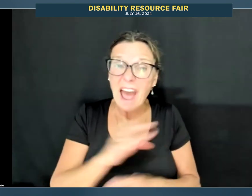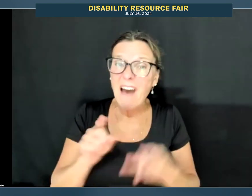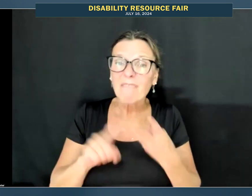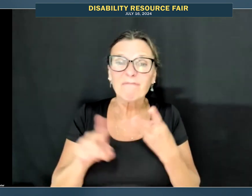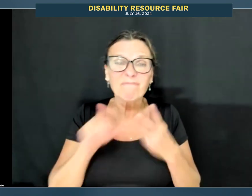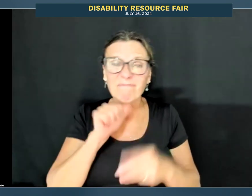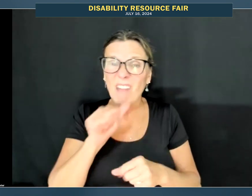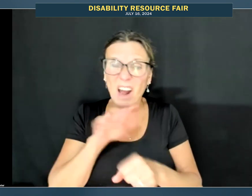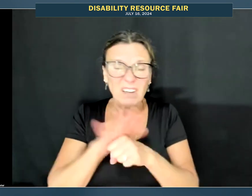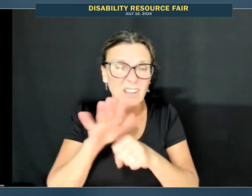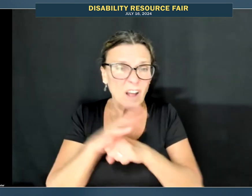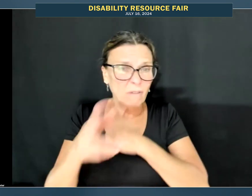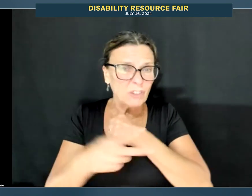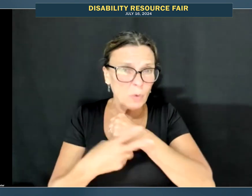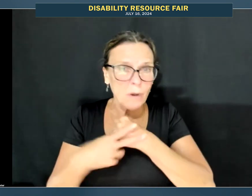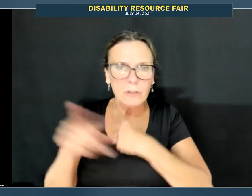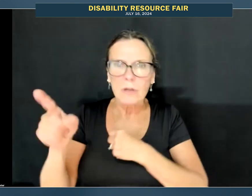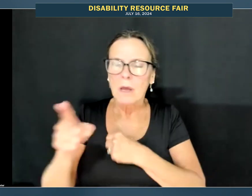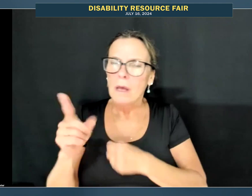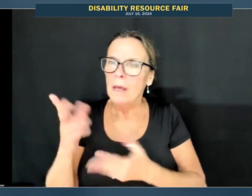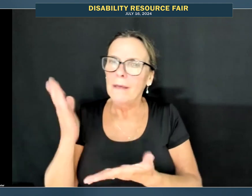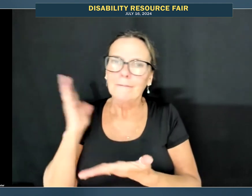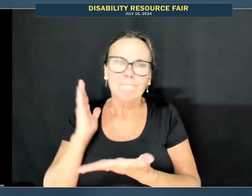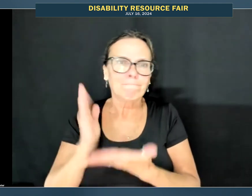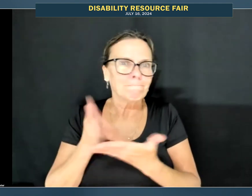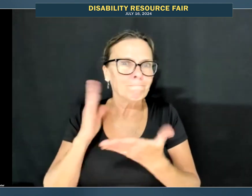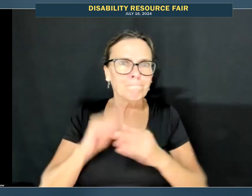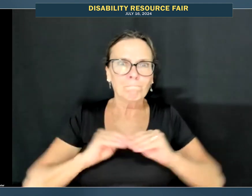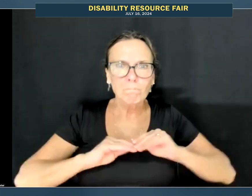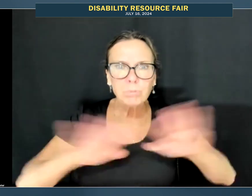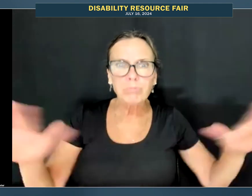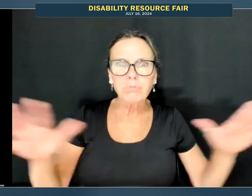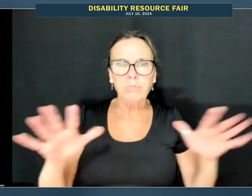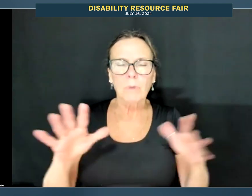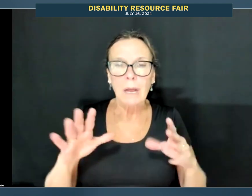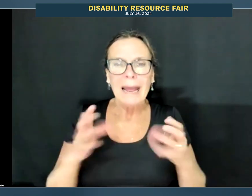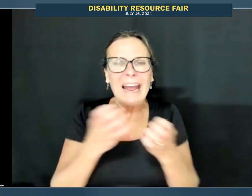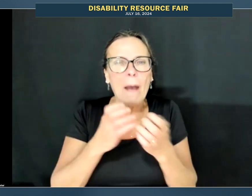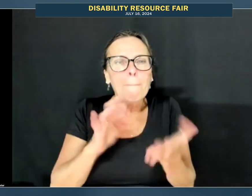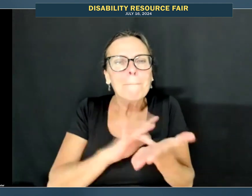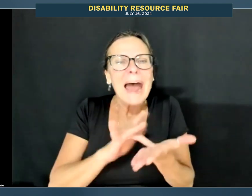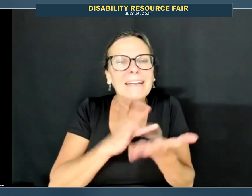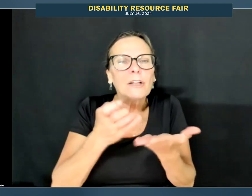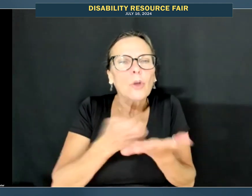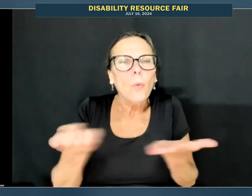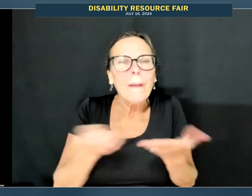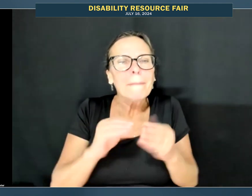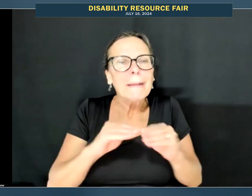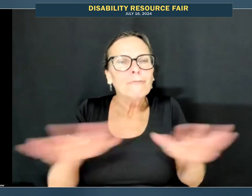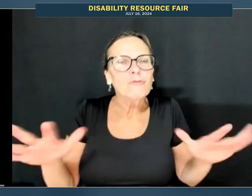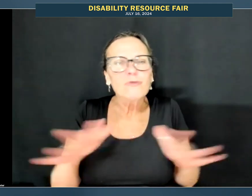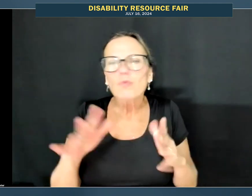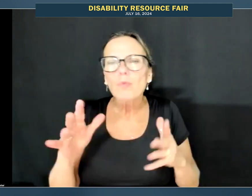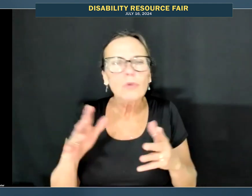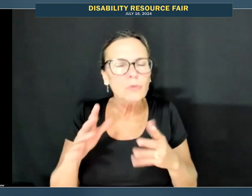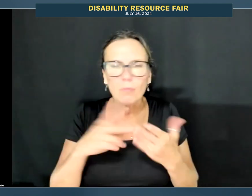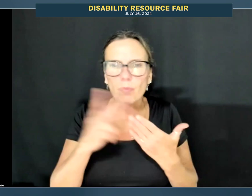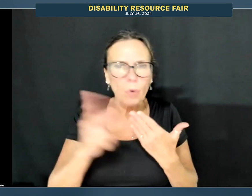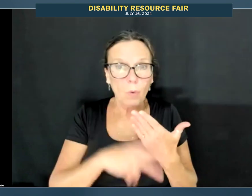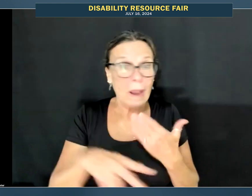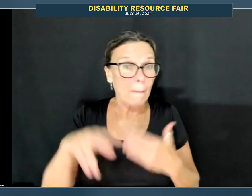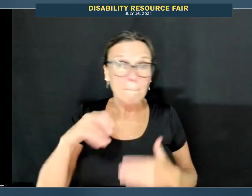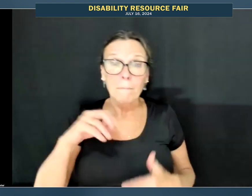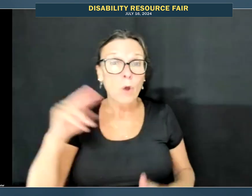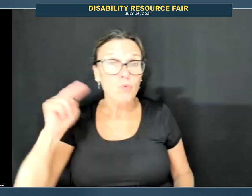Several of them discontinued their durable medical equipment distribution programs. Northampton no longer distributes or